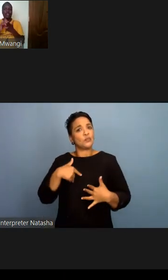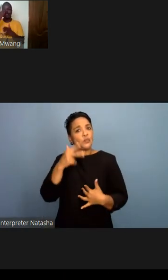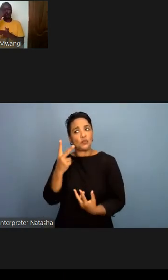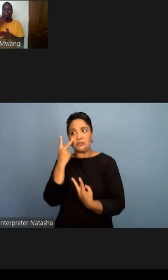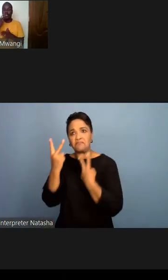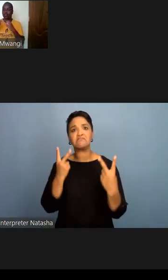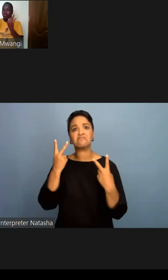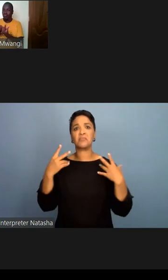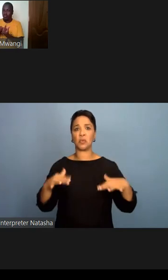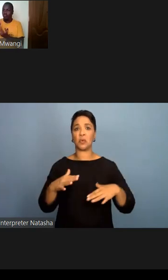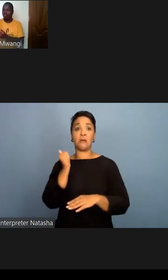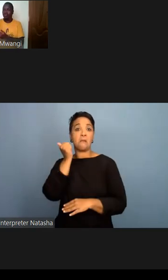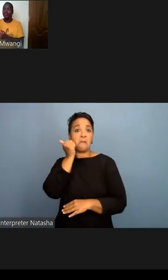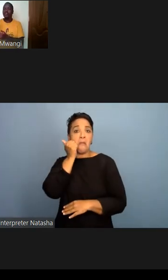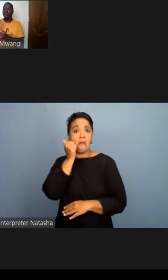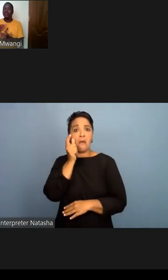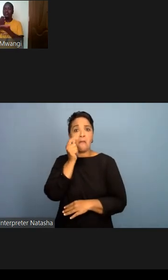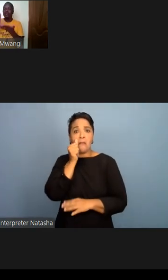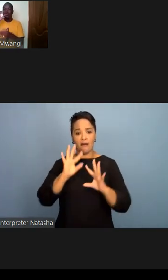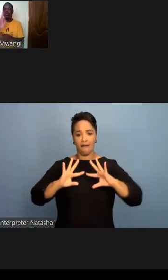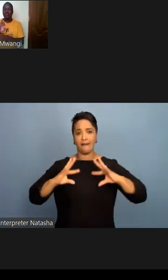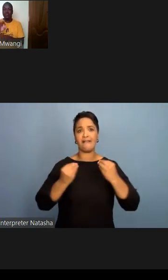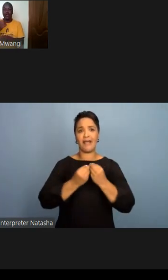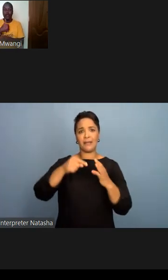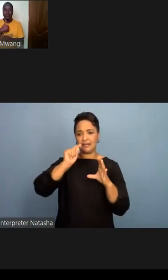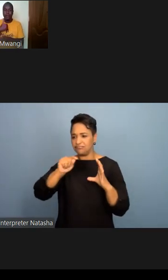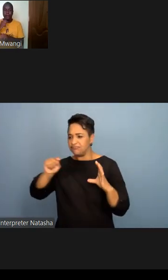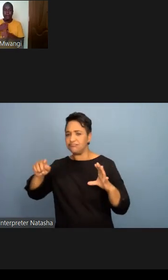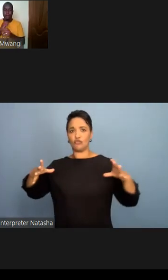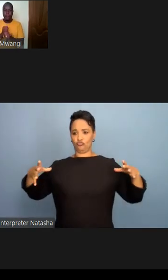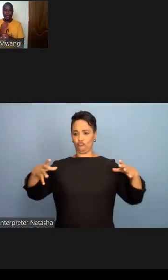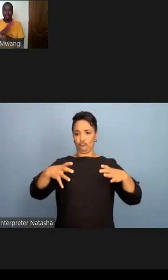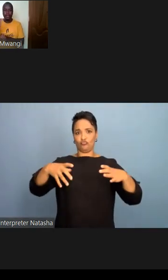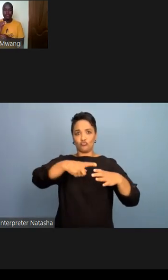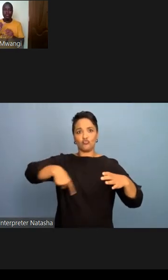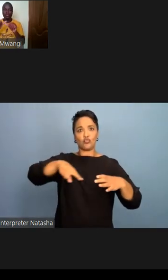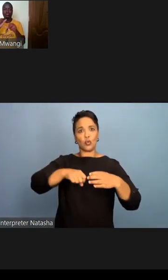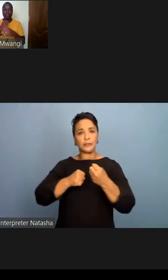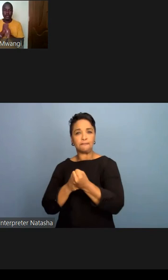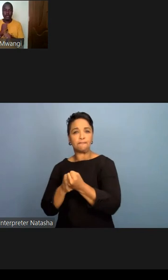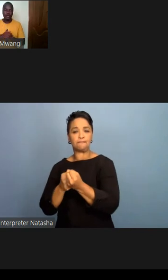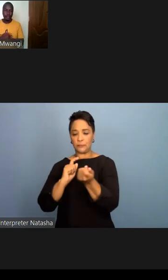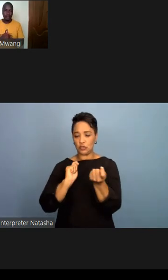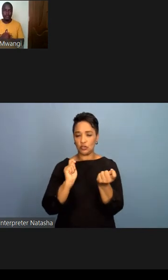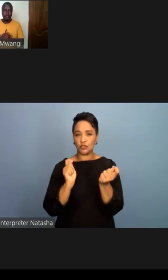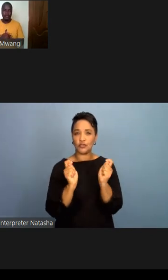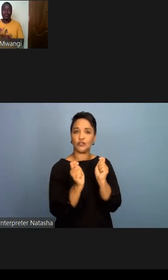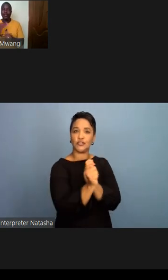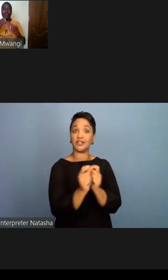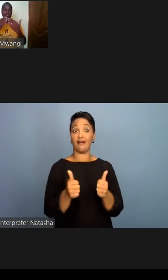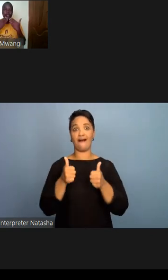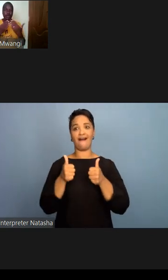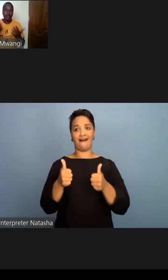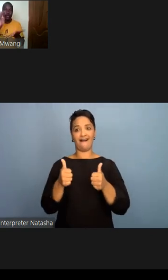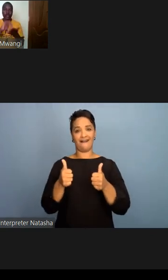group that Protima is part of have made and continue to make. And thank you